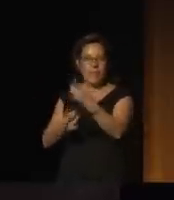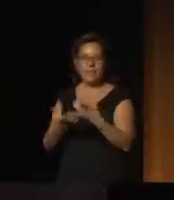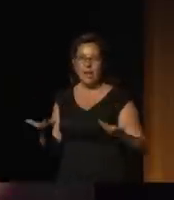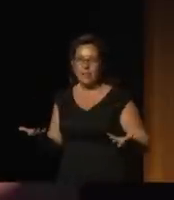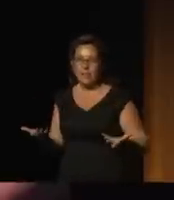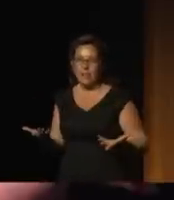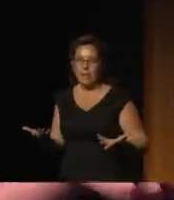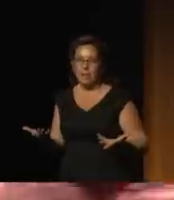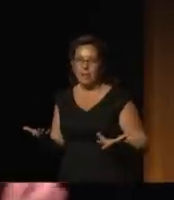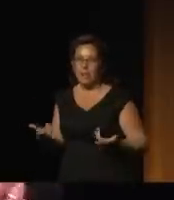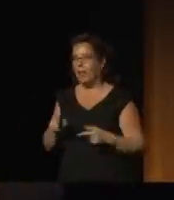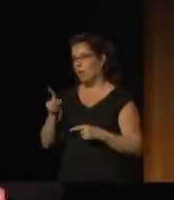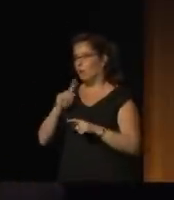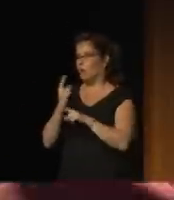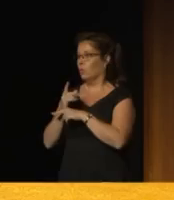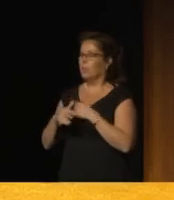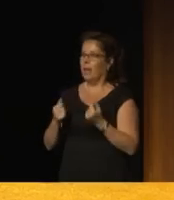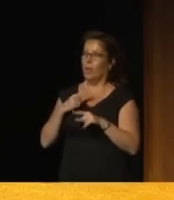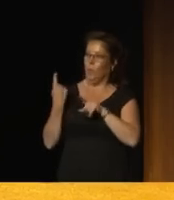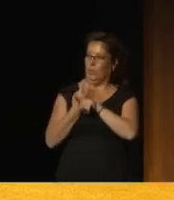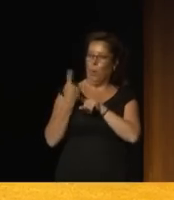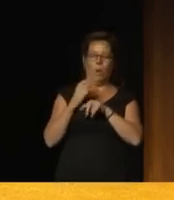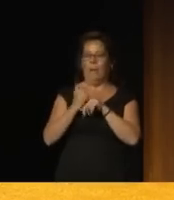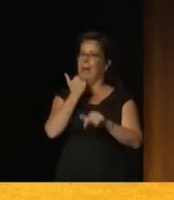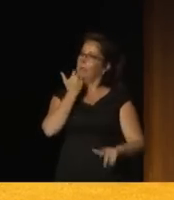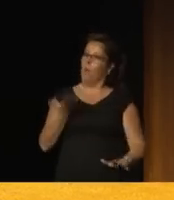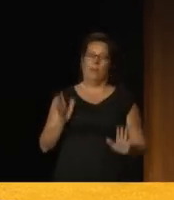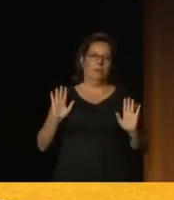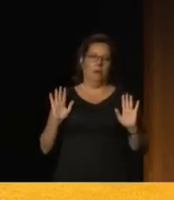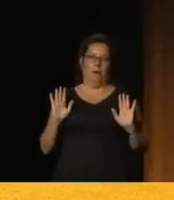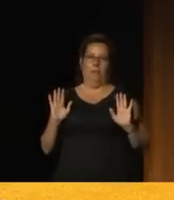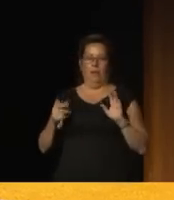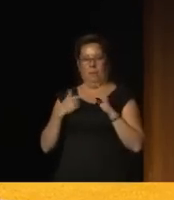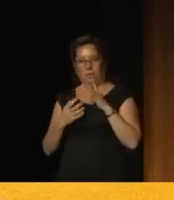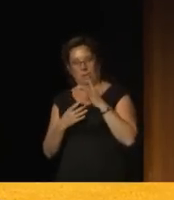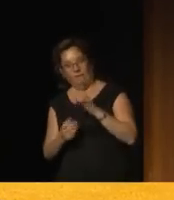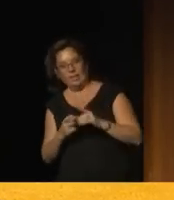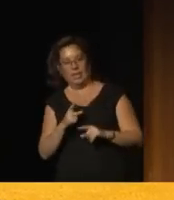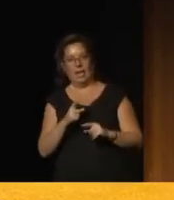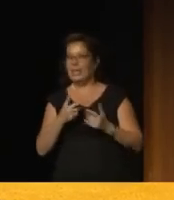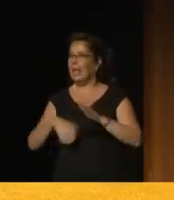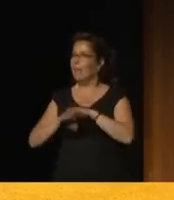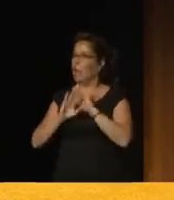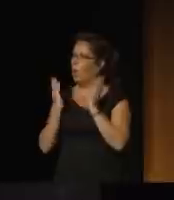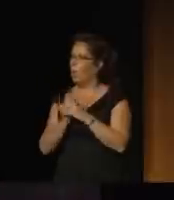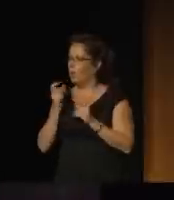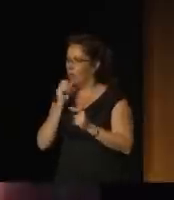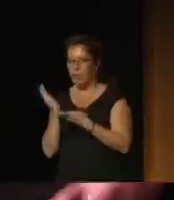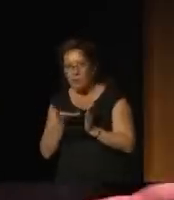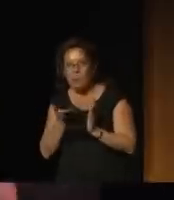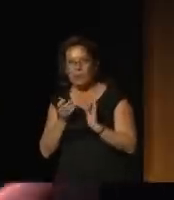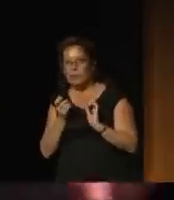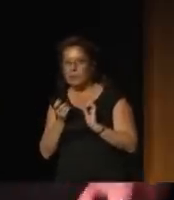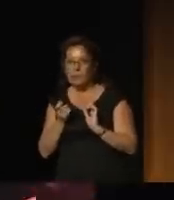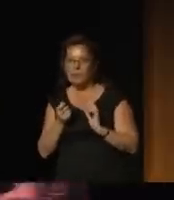And as you pointed out earlier, we talk about him all the time. And I think he's fascinating everywhere in the world. And one of our jobs is to try and